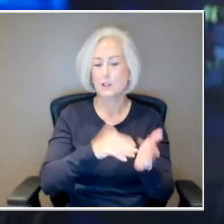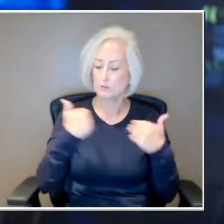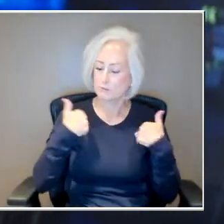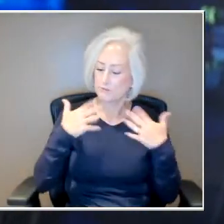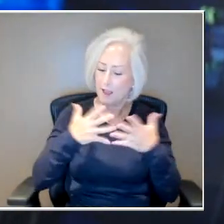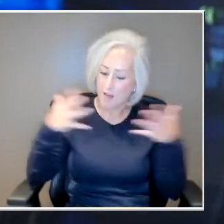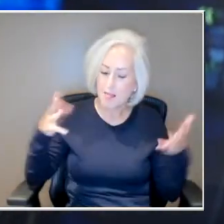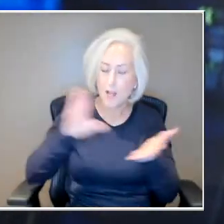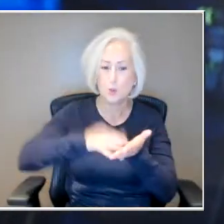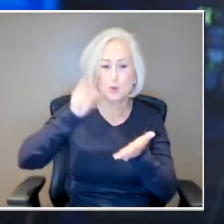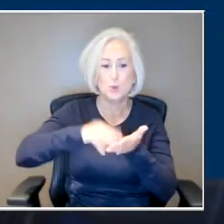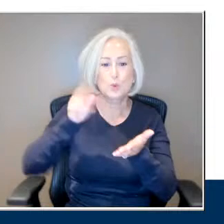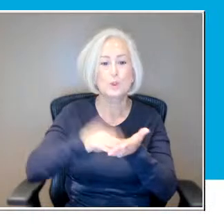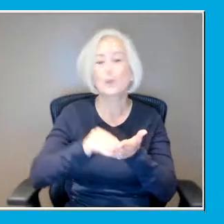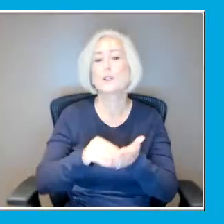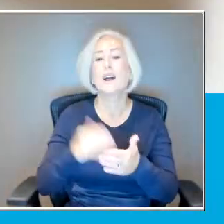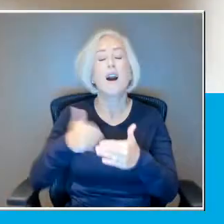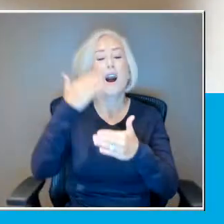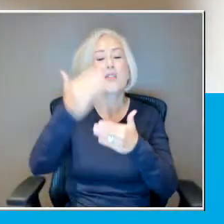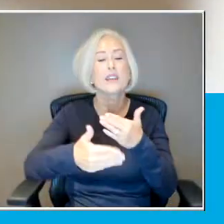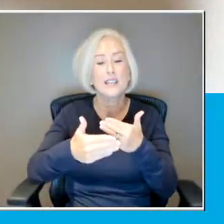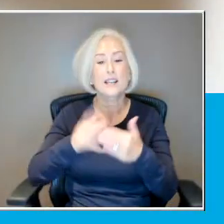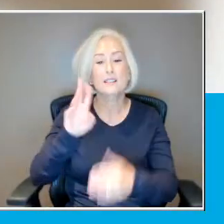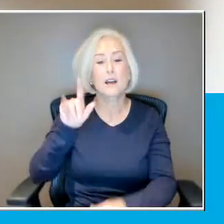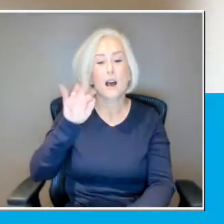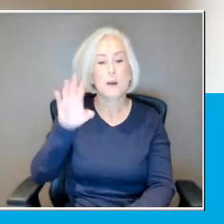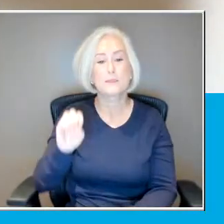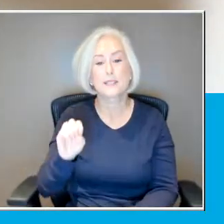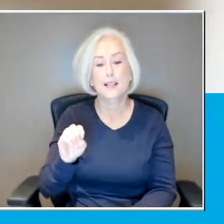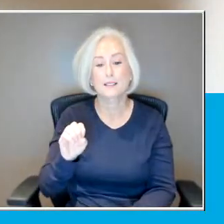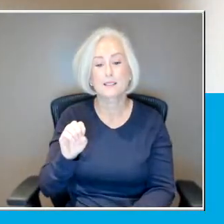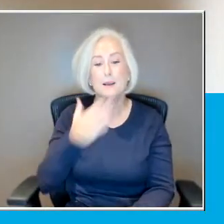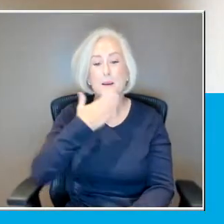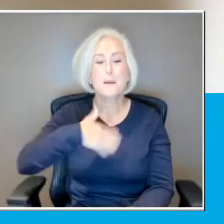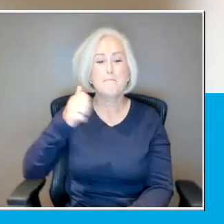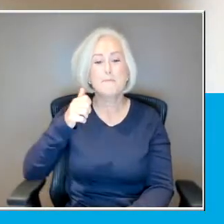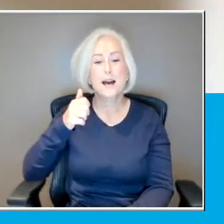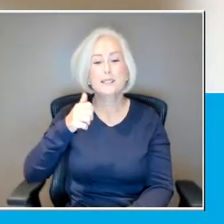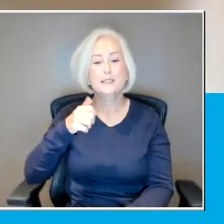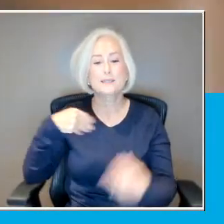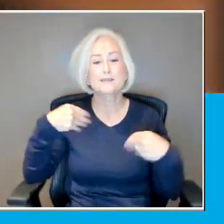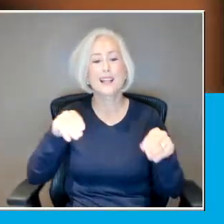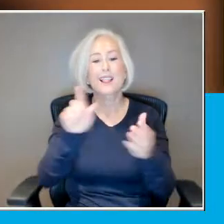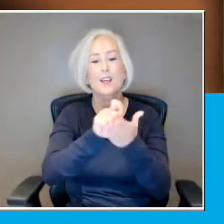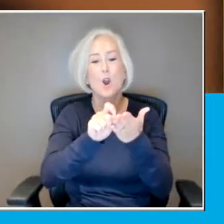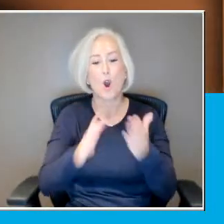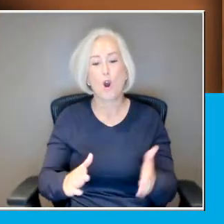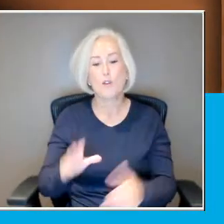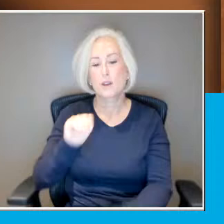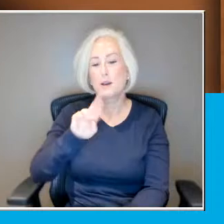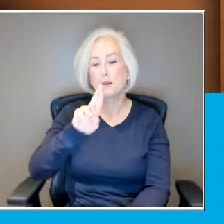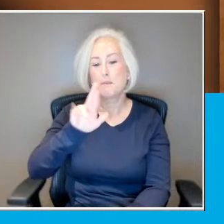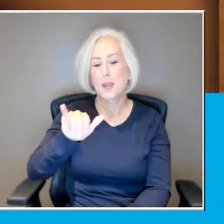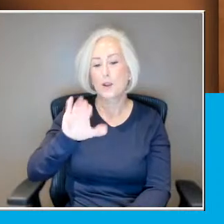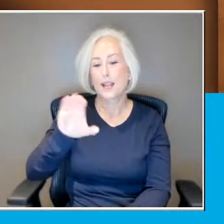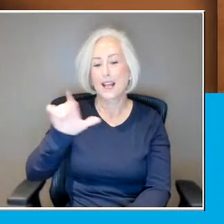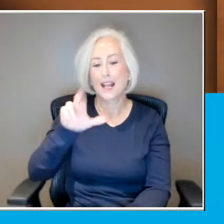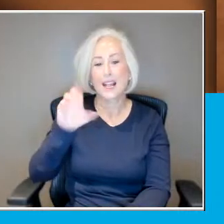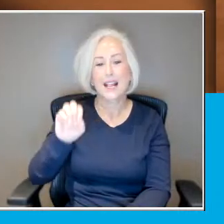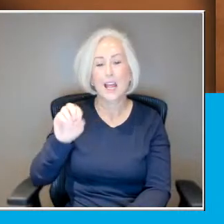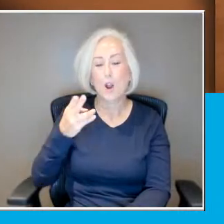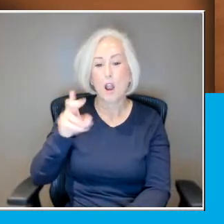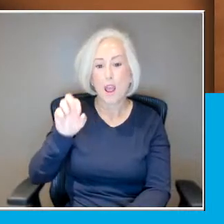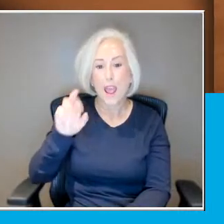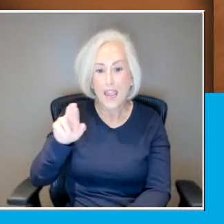on the next Morning Medical Update. Best-selling author Dr. Mary Claire Haver shares the insights from her latest book and